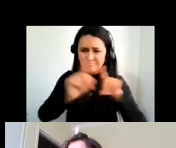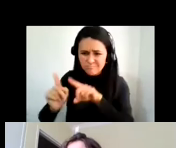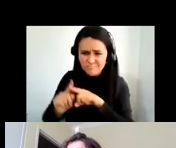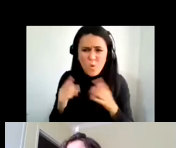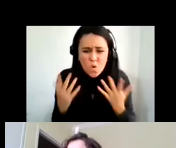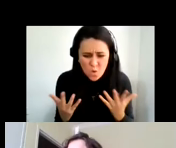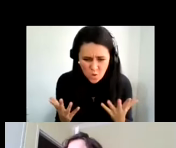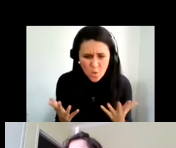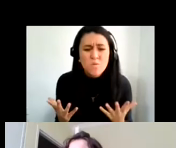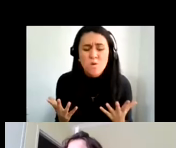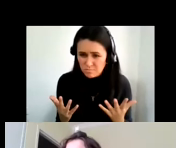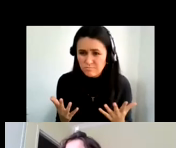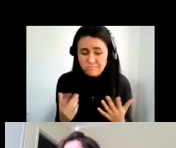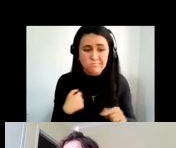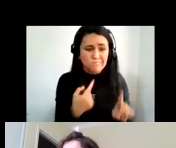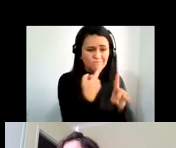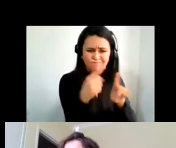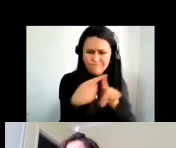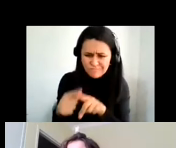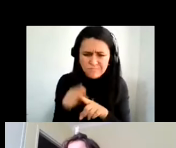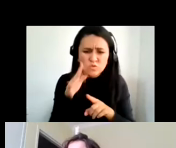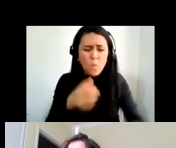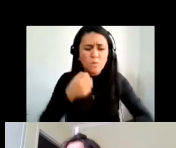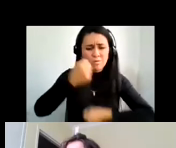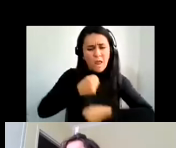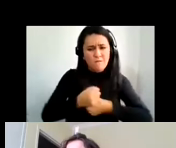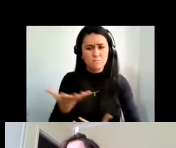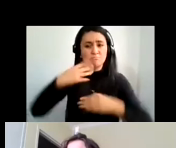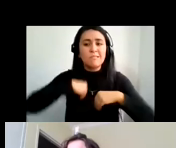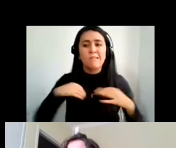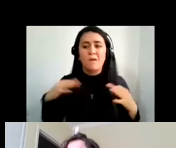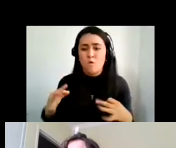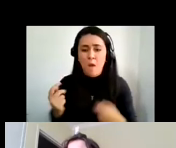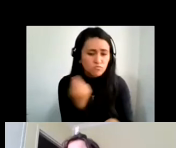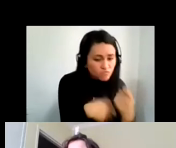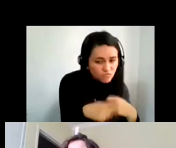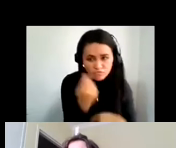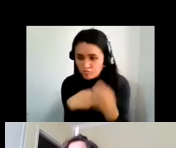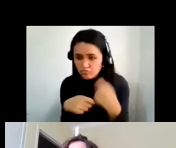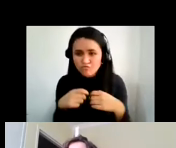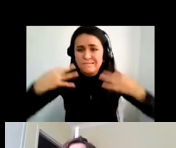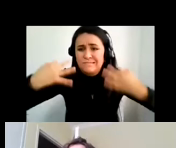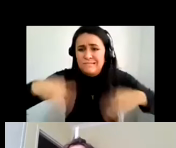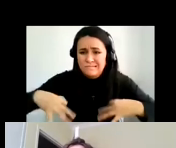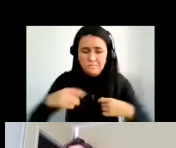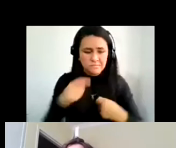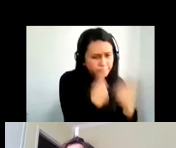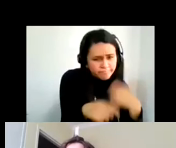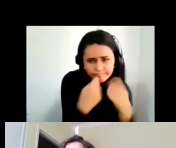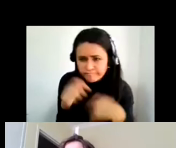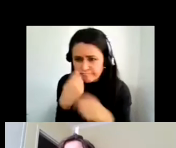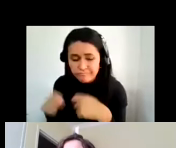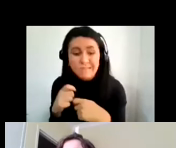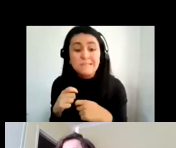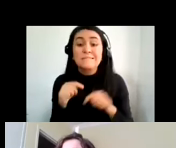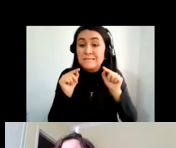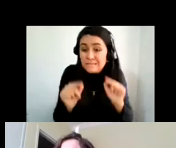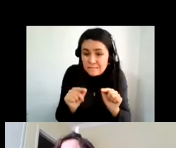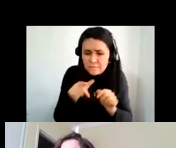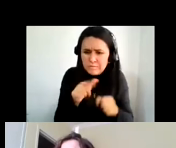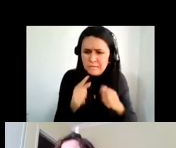informal economy, for example, not having paid sick leave to be able to go to an appointment. Some of the acceptability related